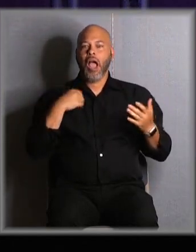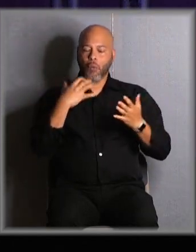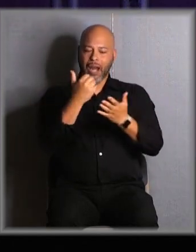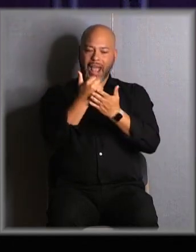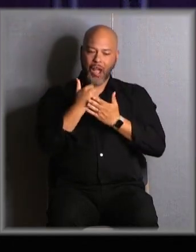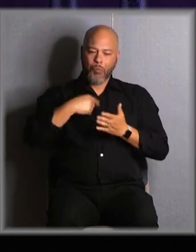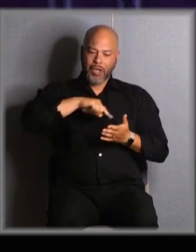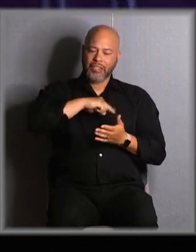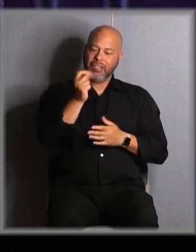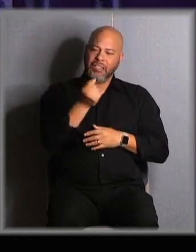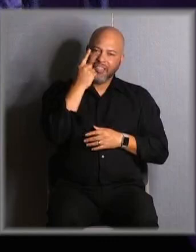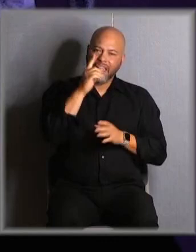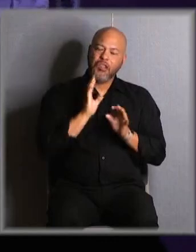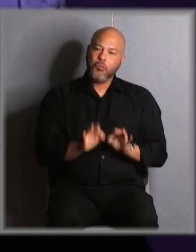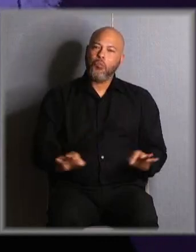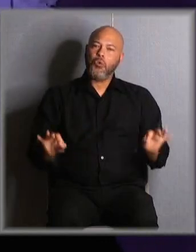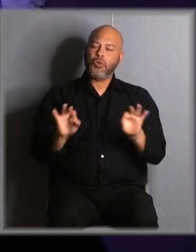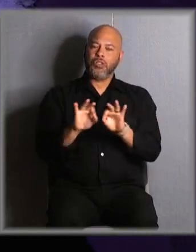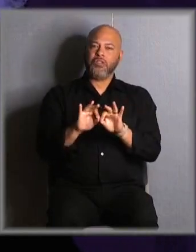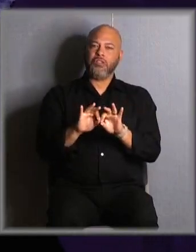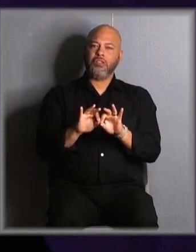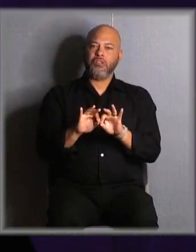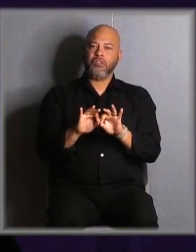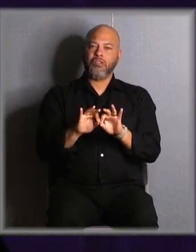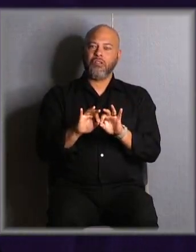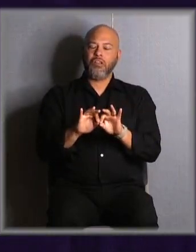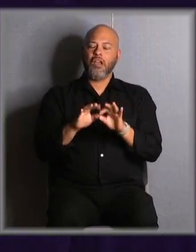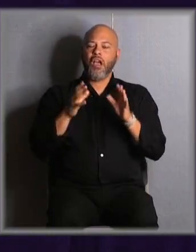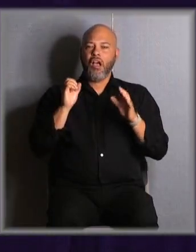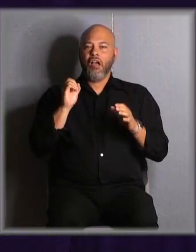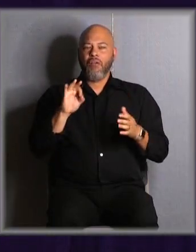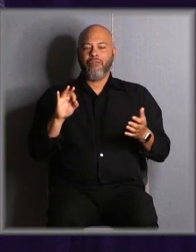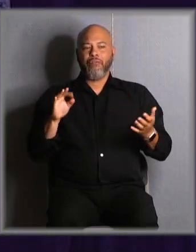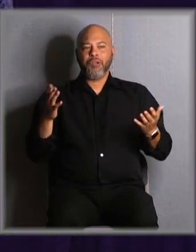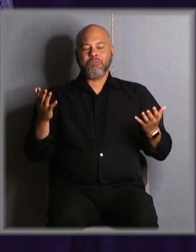the importance tonight of